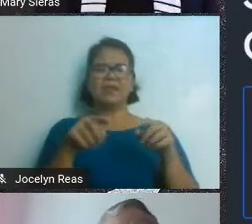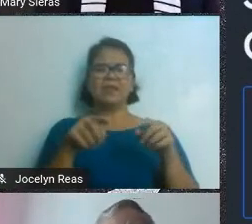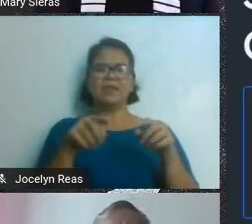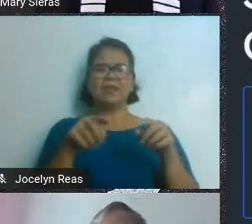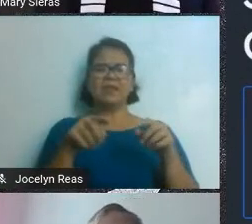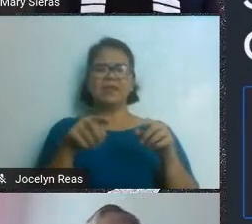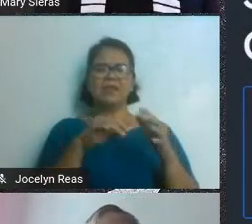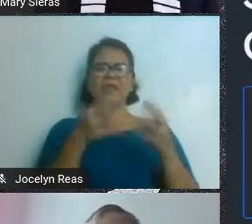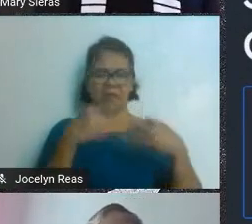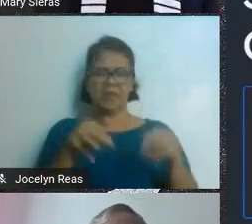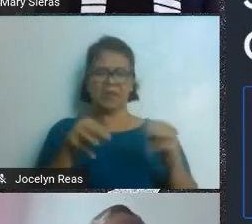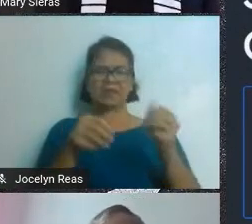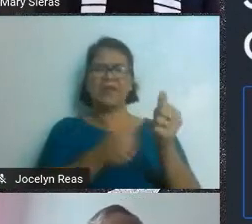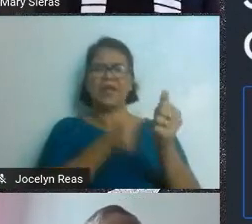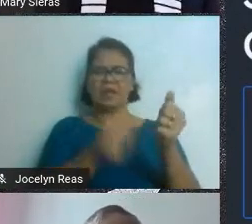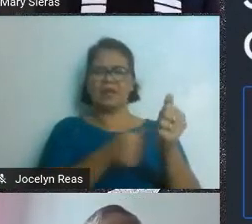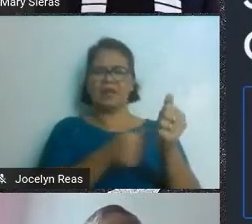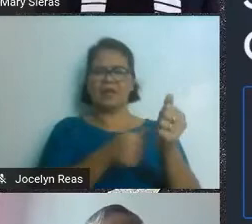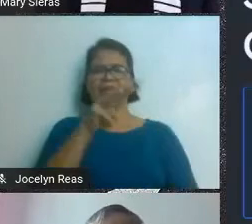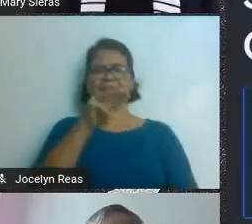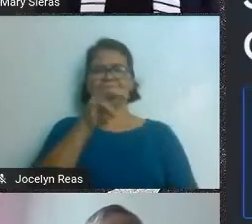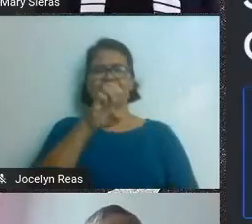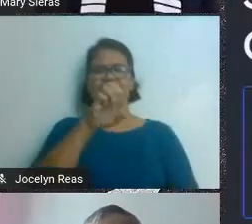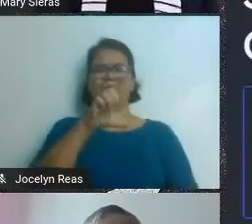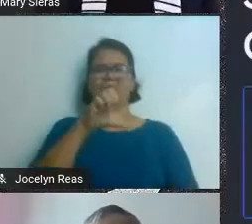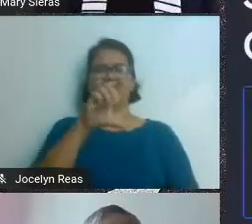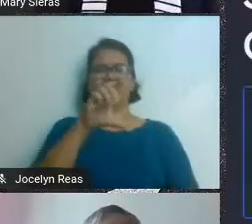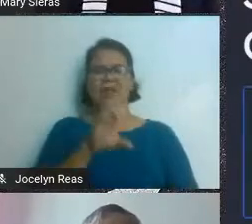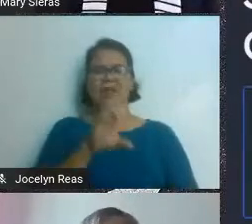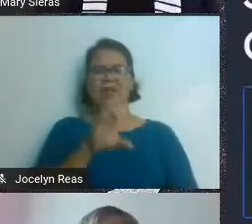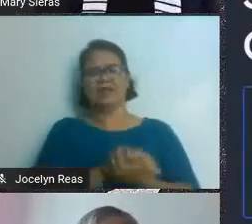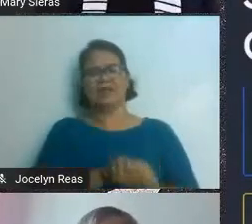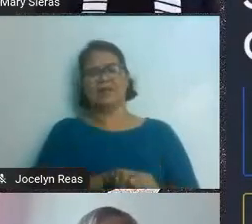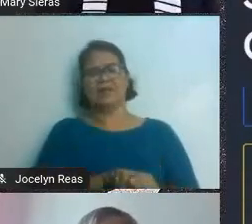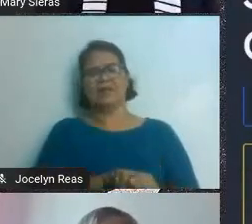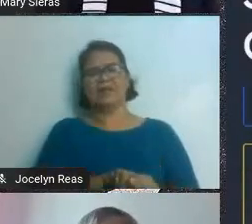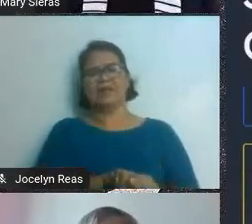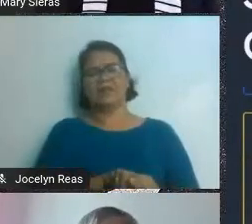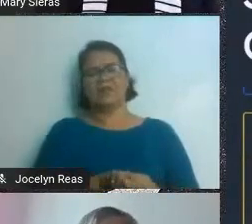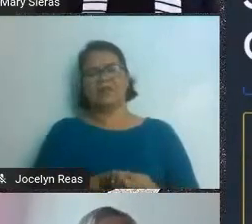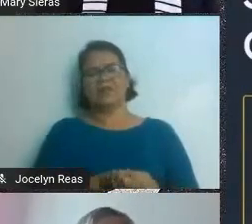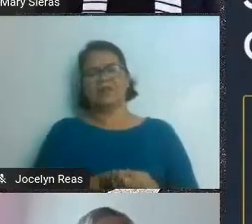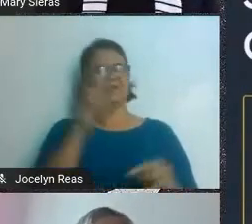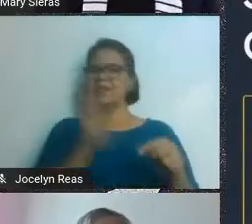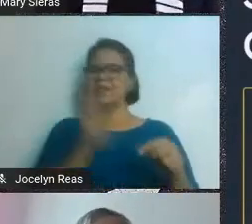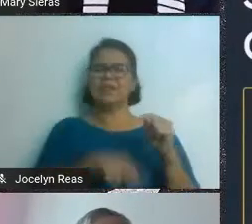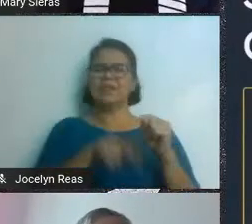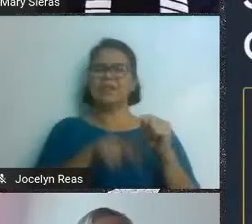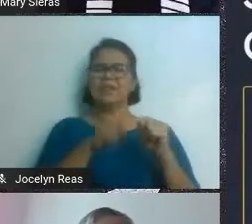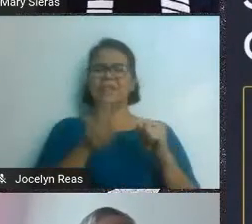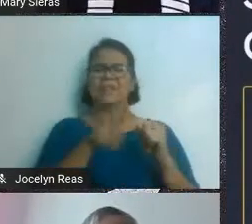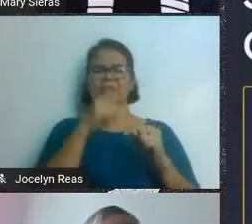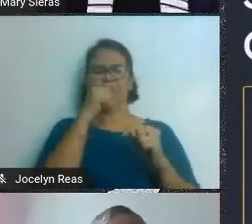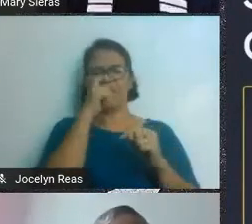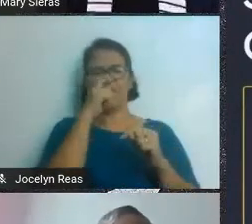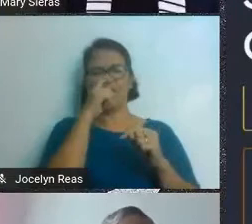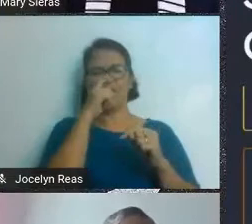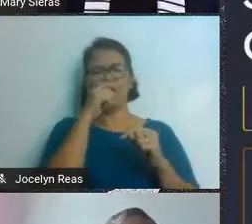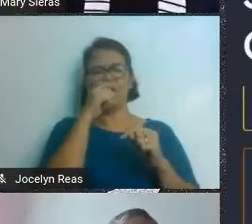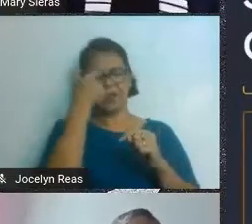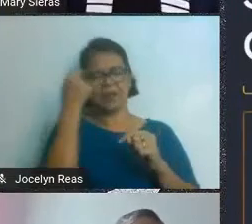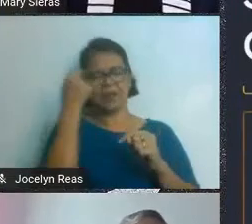lang, pag yun nat na, kung nanat na tayo, allowed na yun, MILCS ang basis, no? Oo. So,